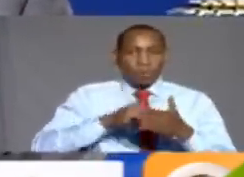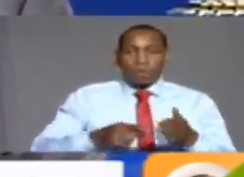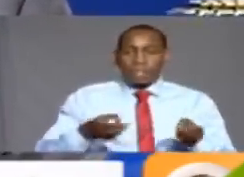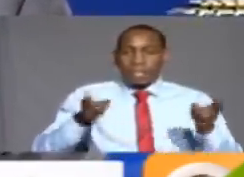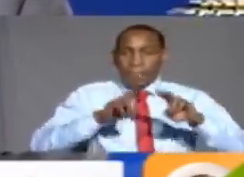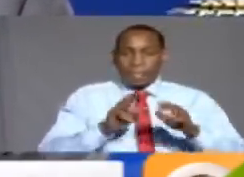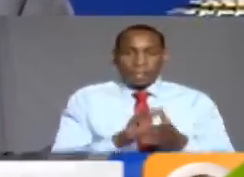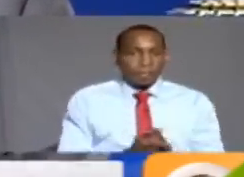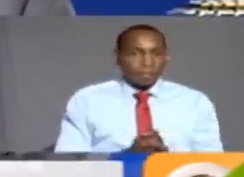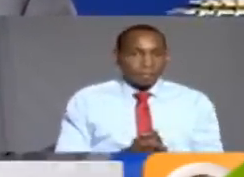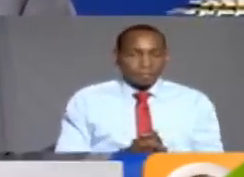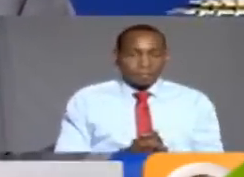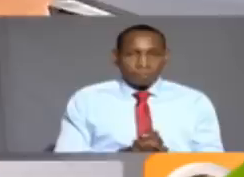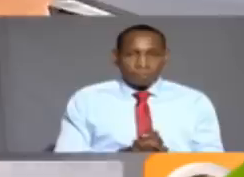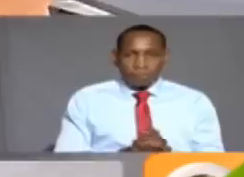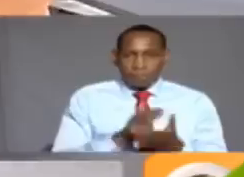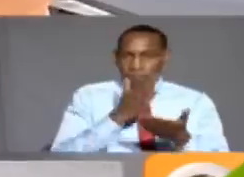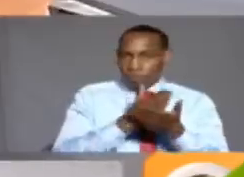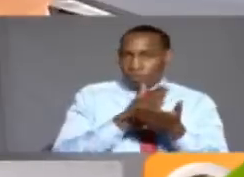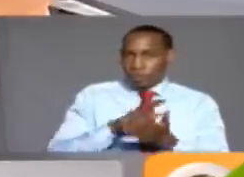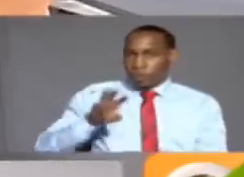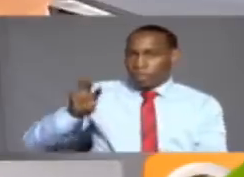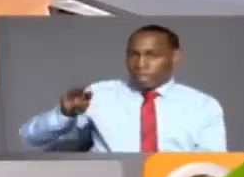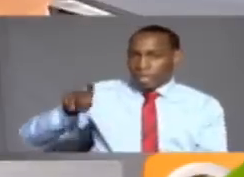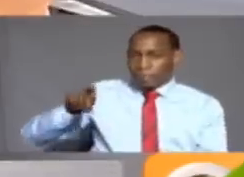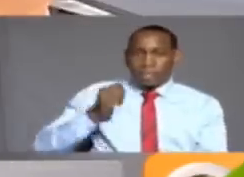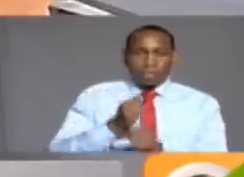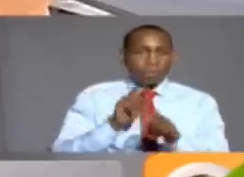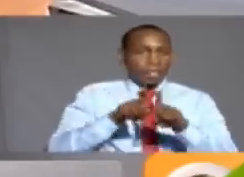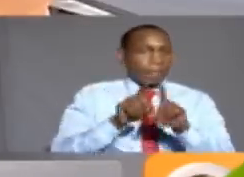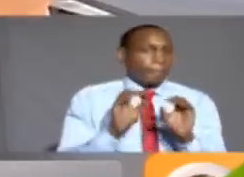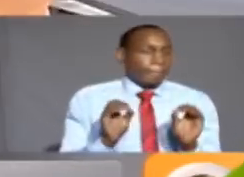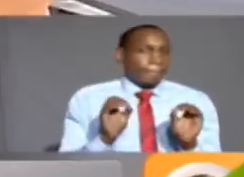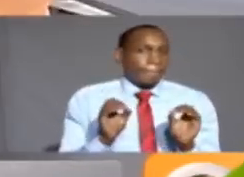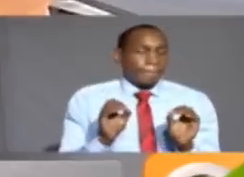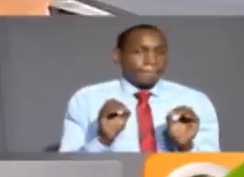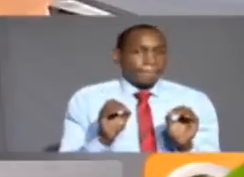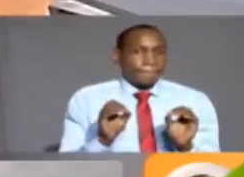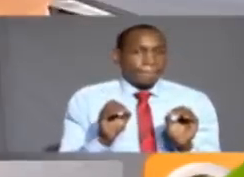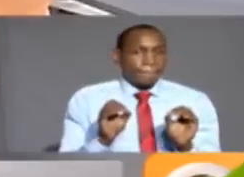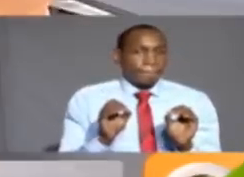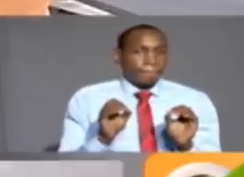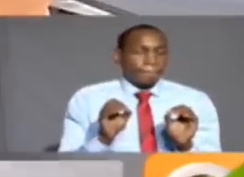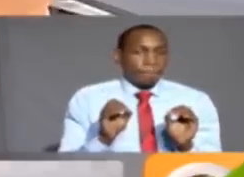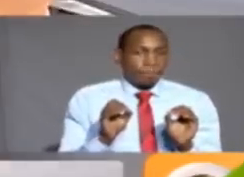But at the same time, but actually, you know, members of parliament shouldn't be doing that. They should.